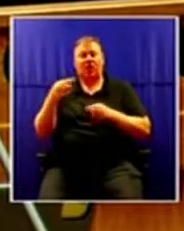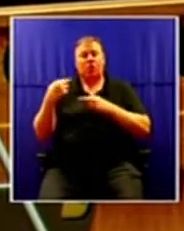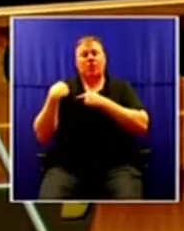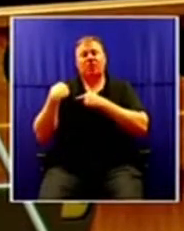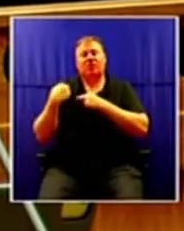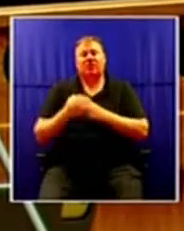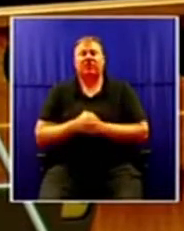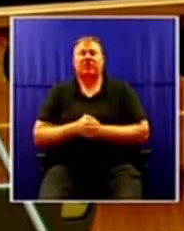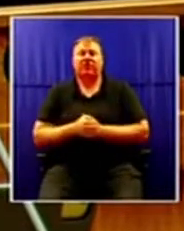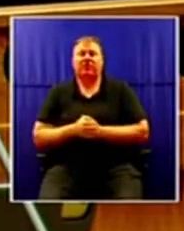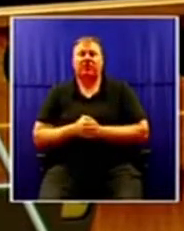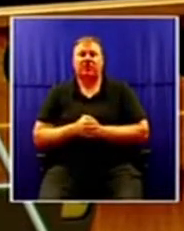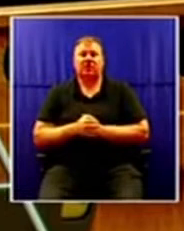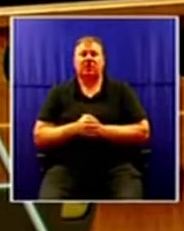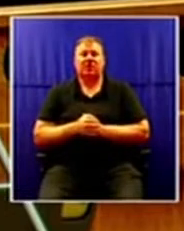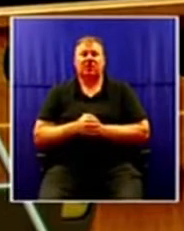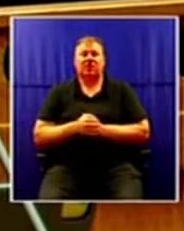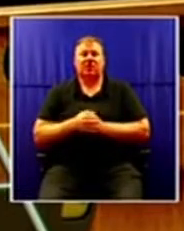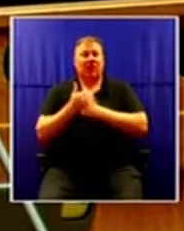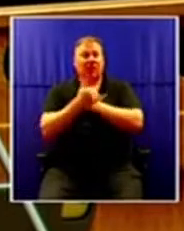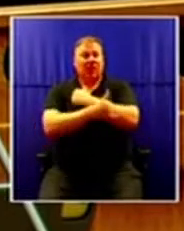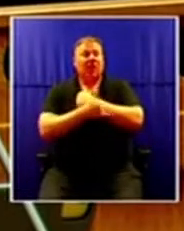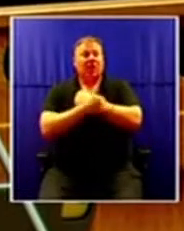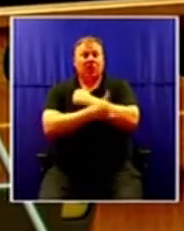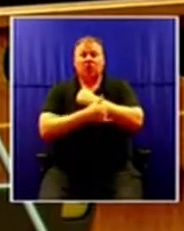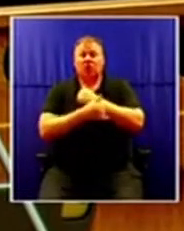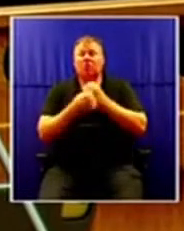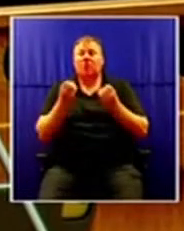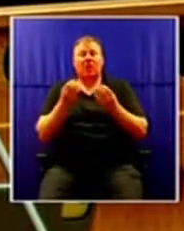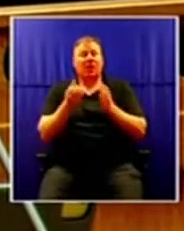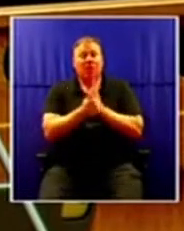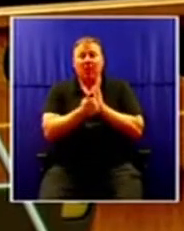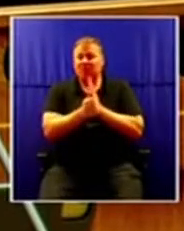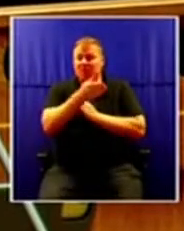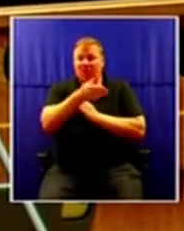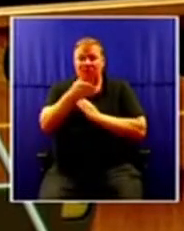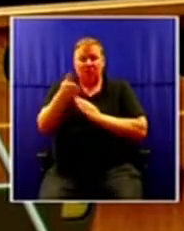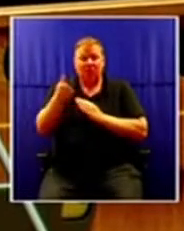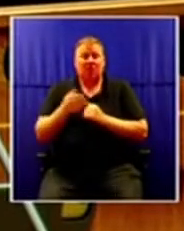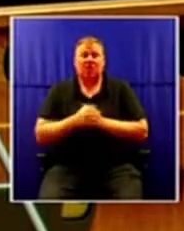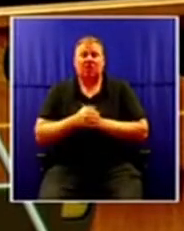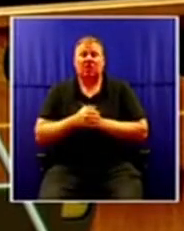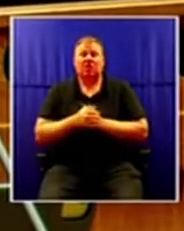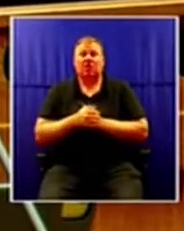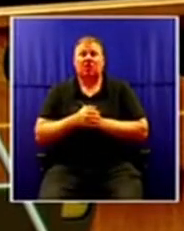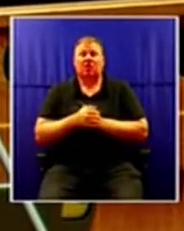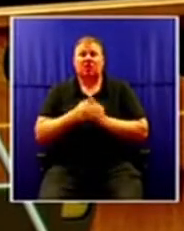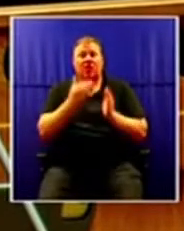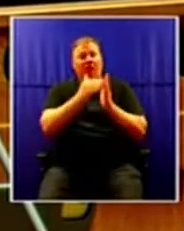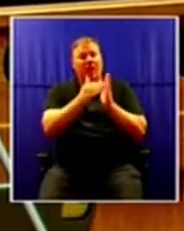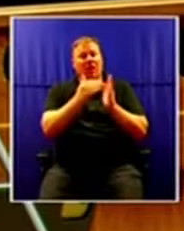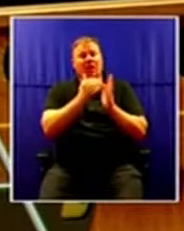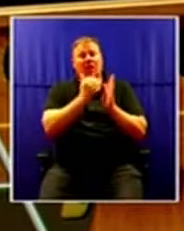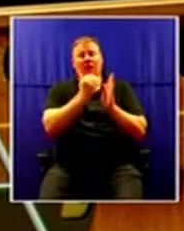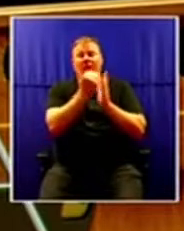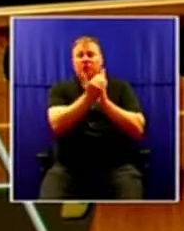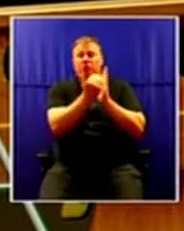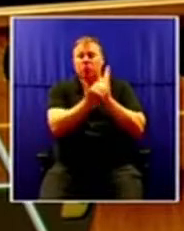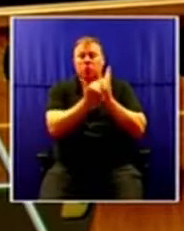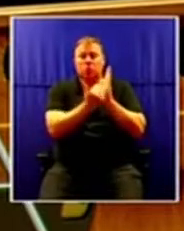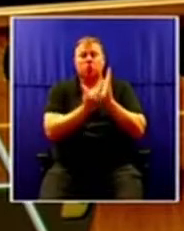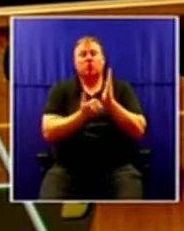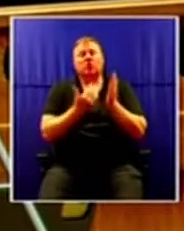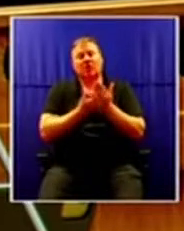capabilities. We have many strengths and attributes that we can and must draw on as